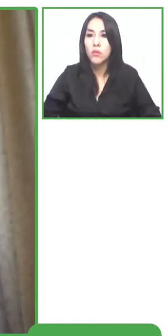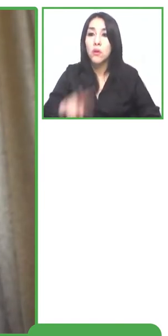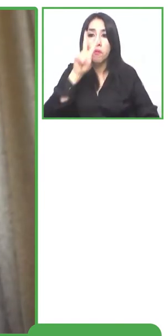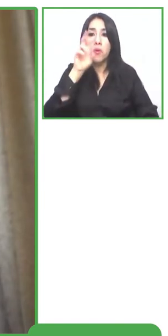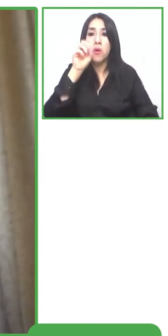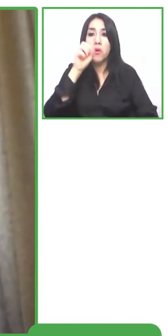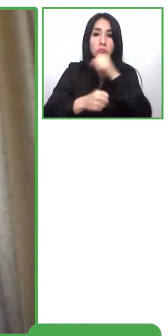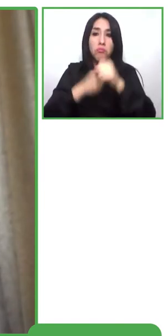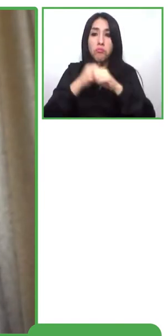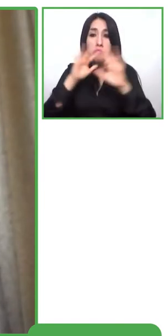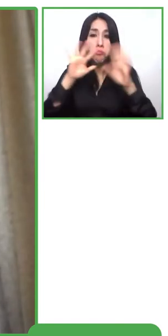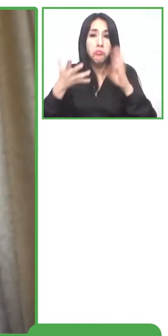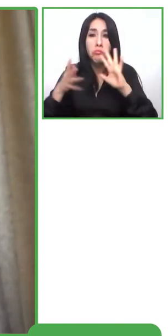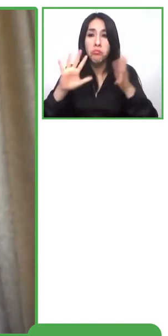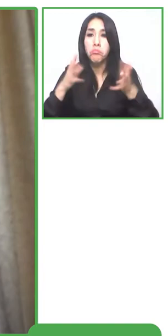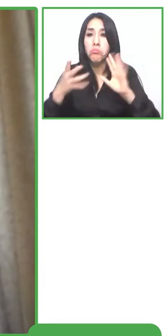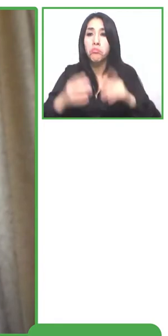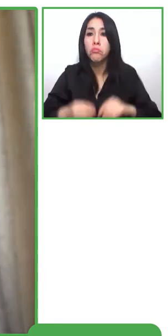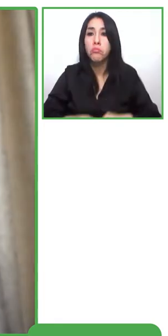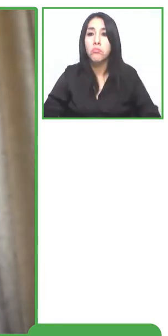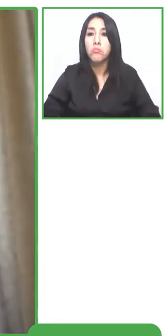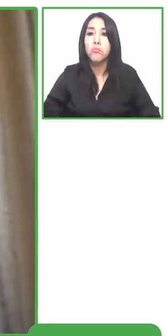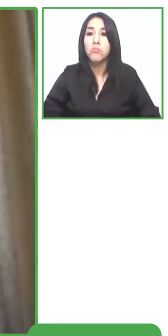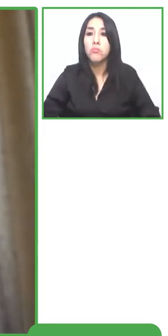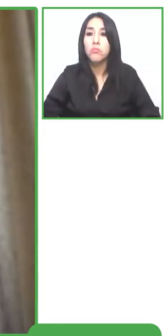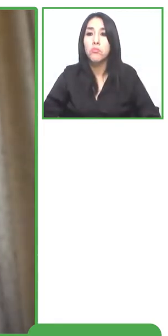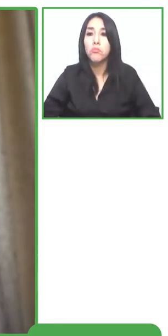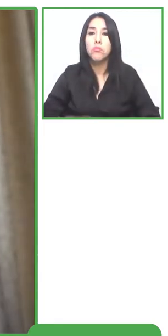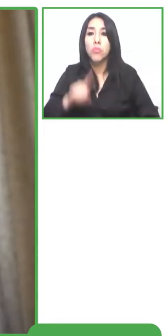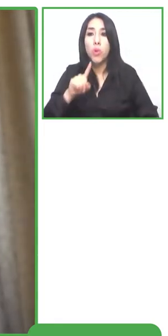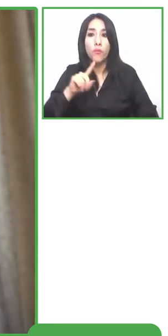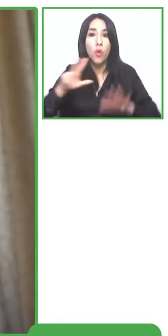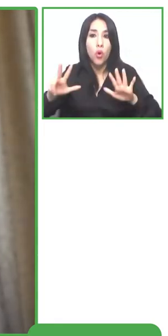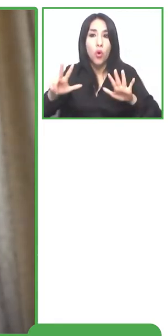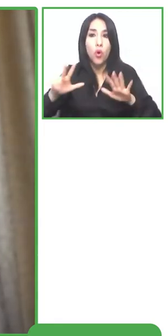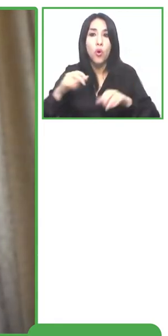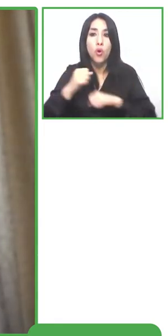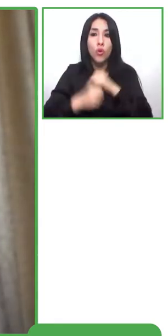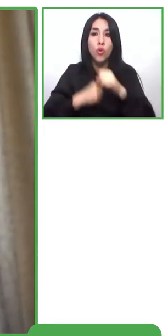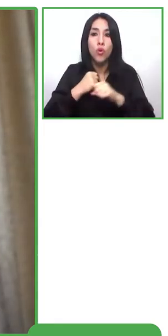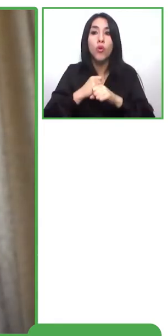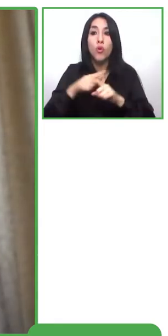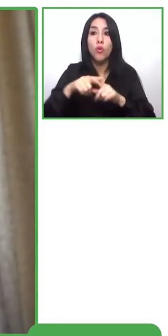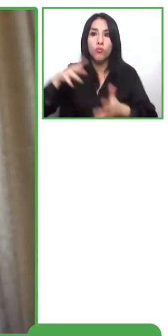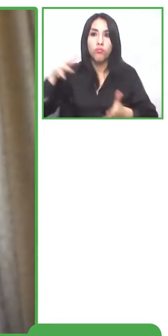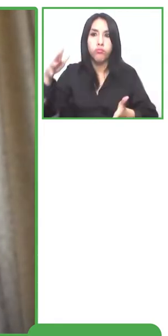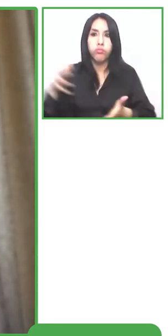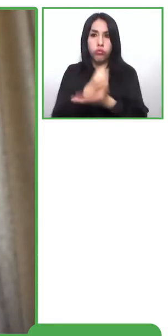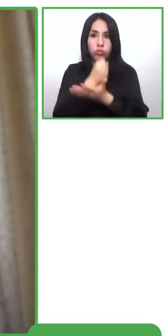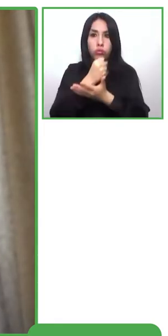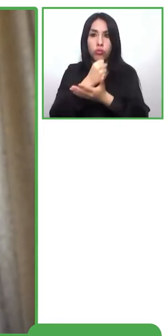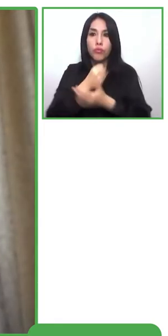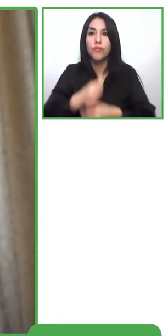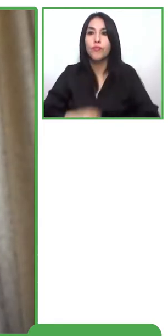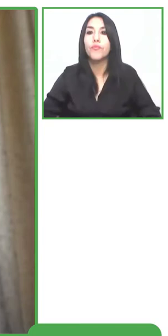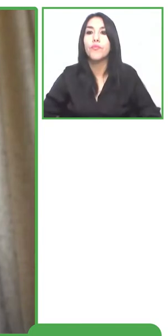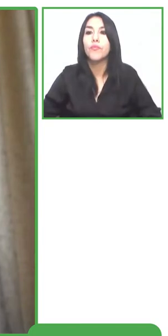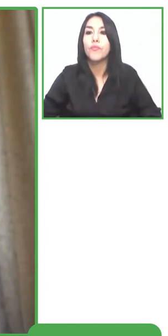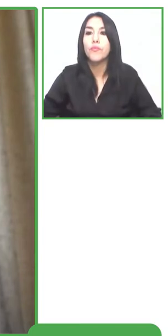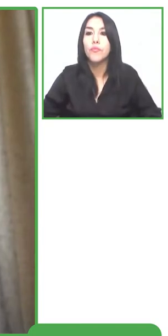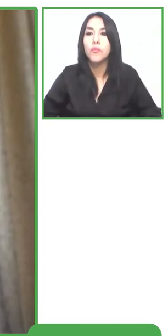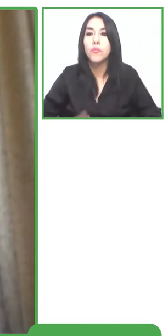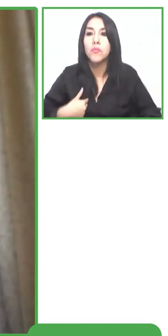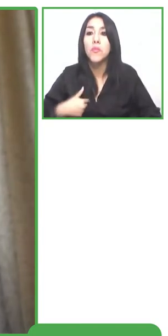working almost 18 years in activism. I've participated in different national and